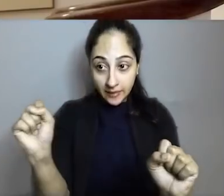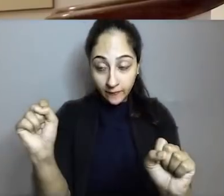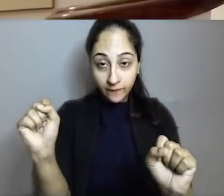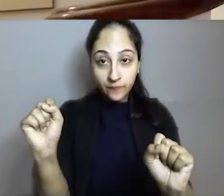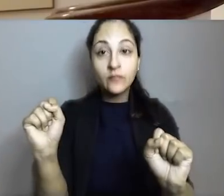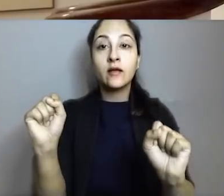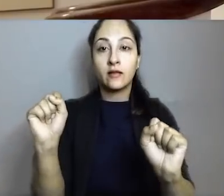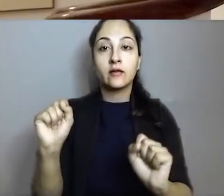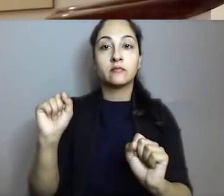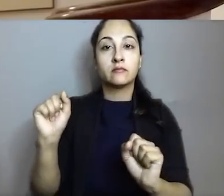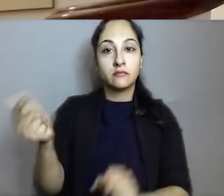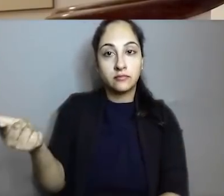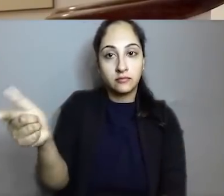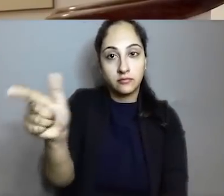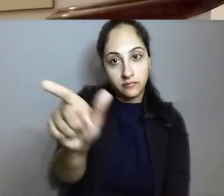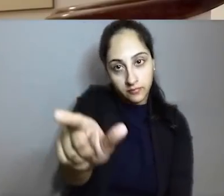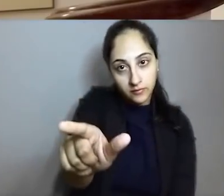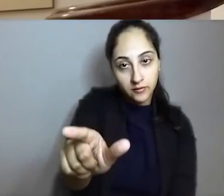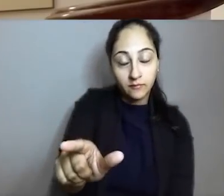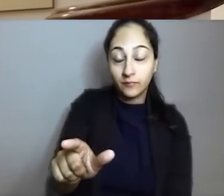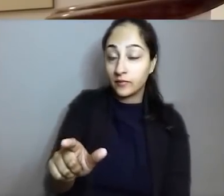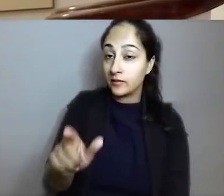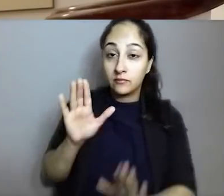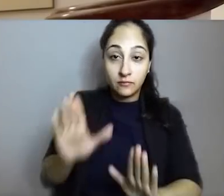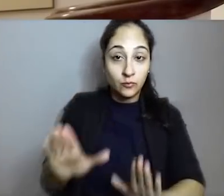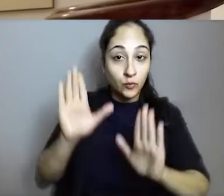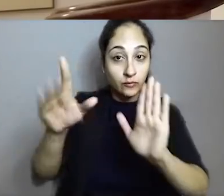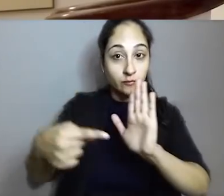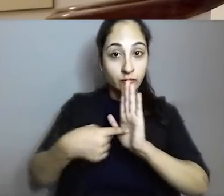What a wonderful lesson for all of us.